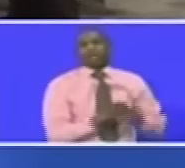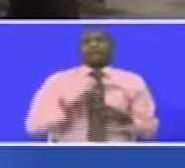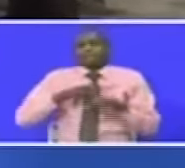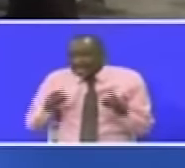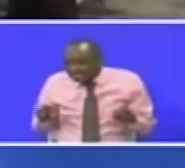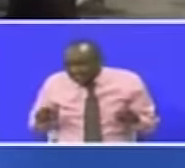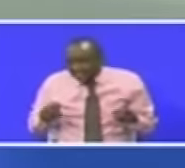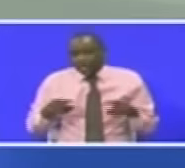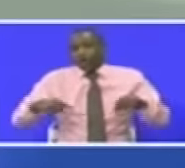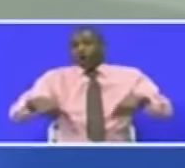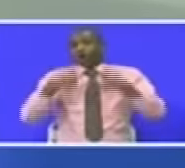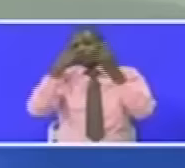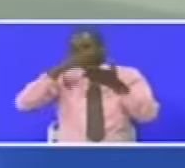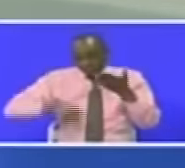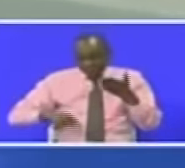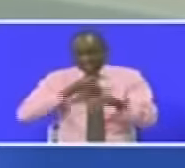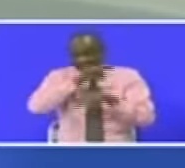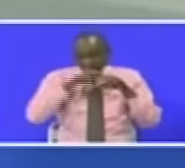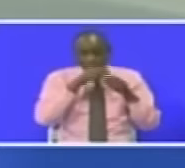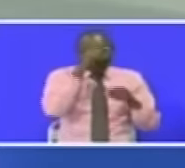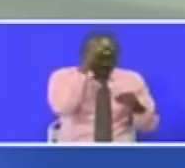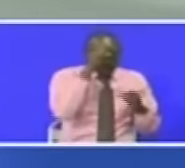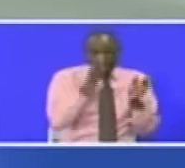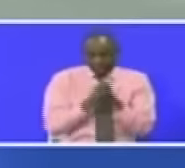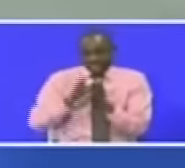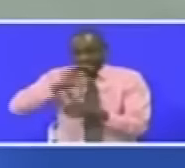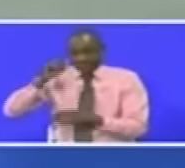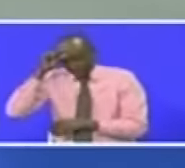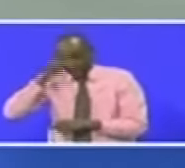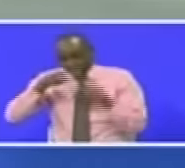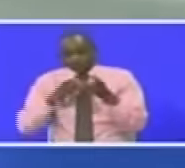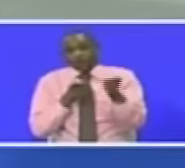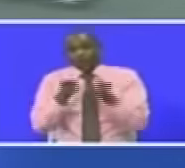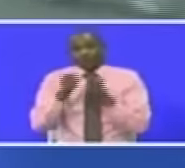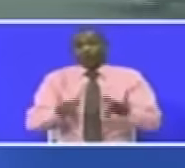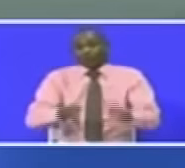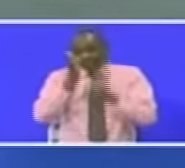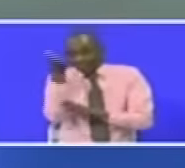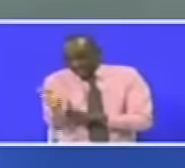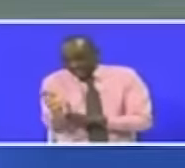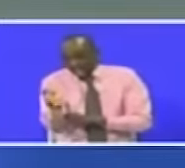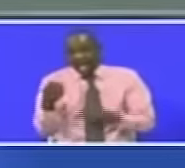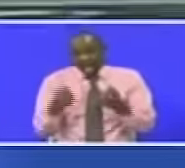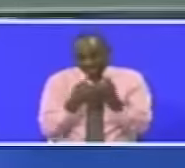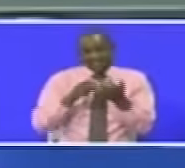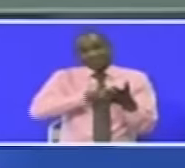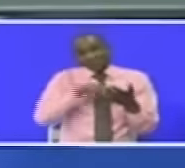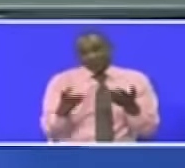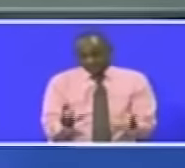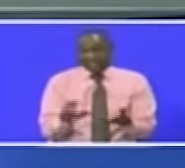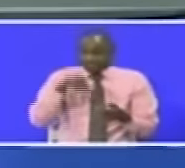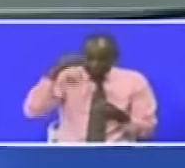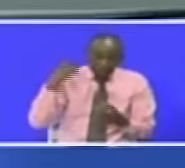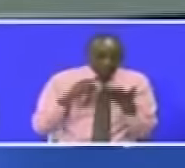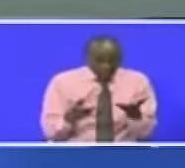However, the conflict between the national and county governments over the control of roads that initially fell under the Kenya